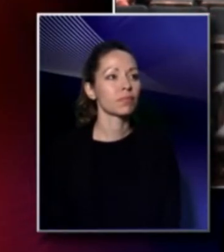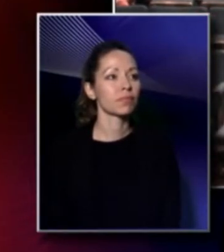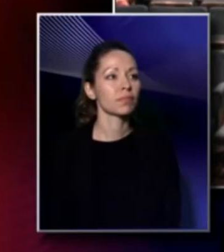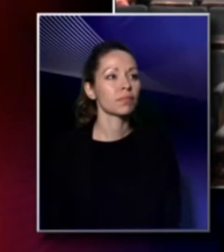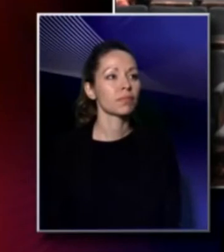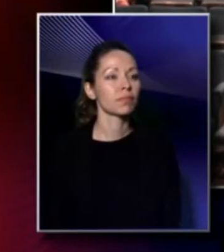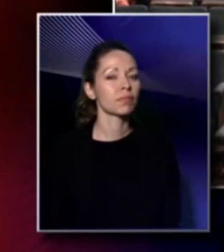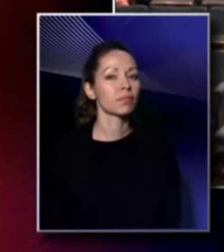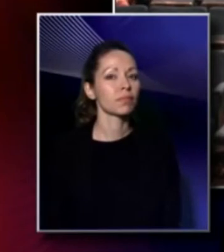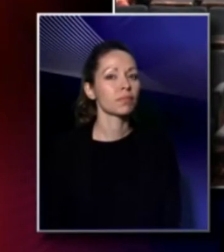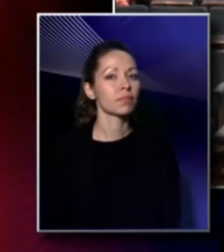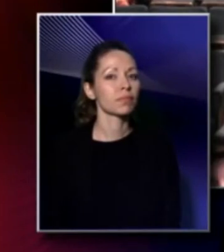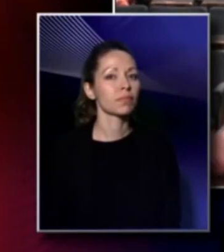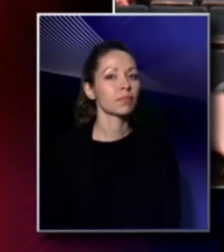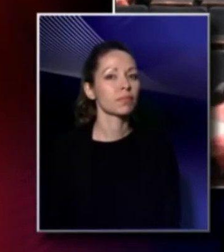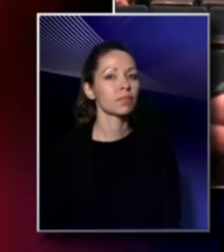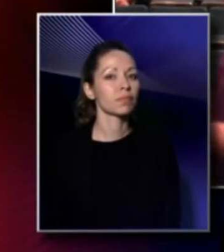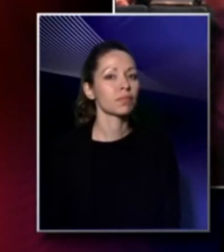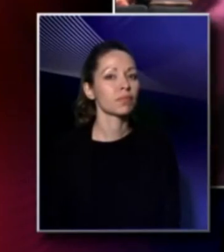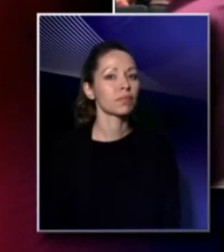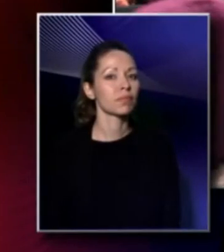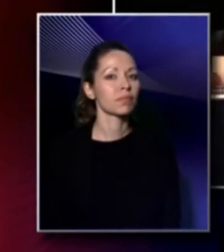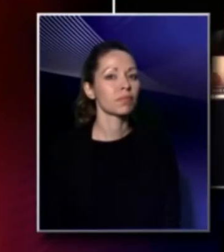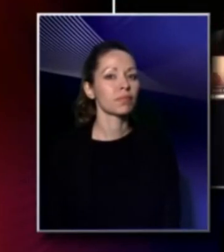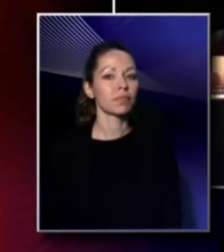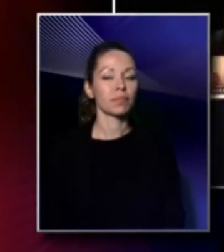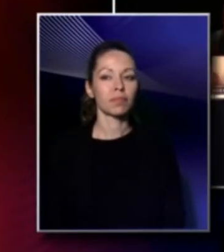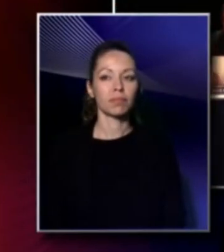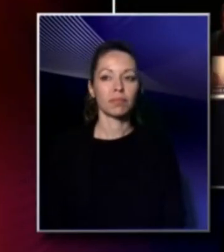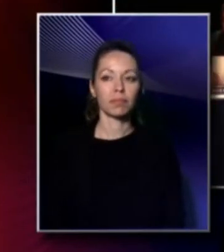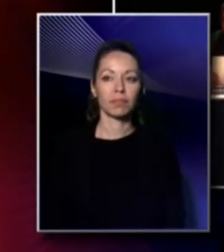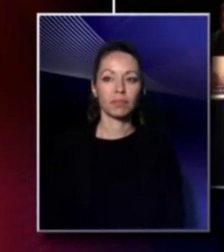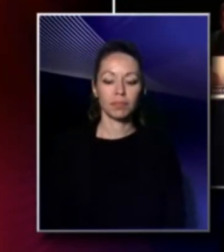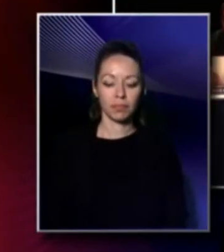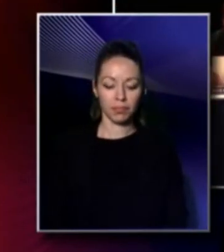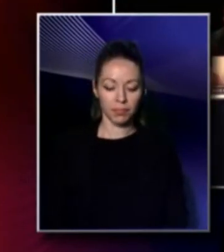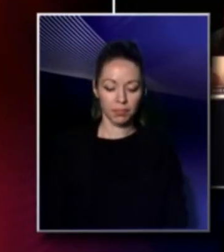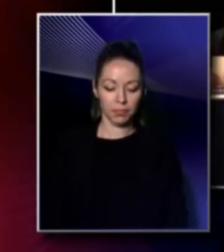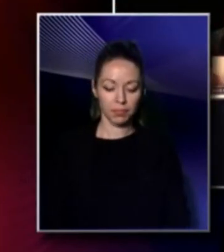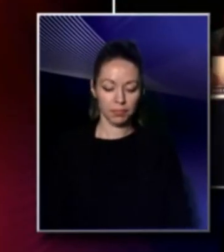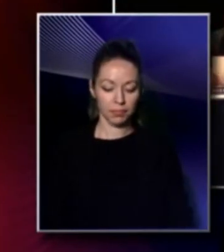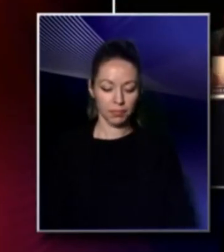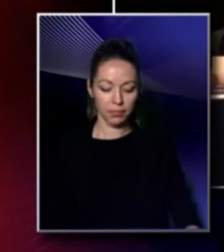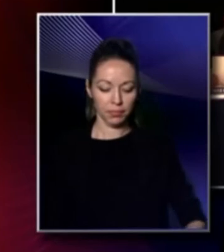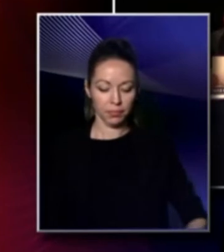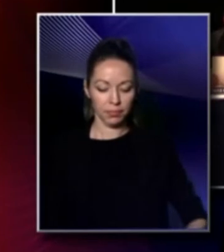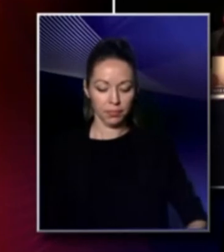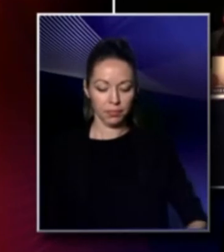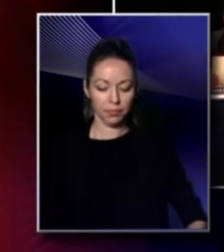Superintendent Reichman and Assistant Superintendent Rex. Thank you so much. Thank you.